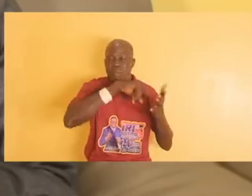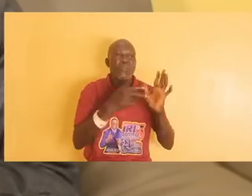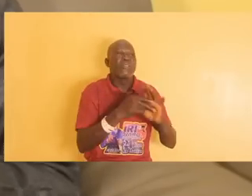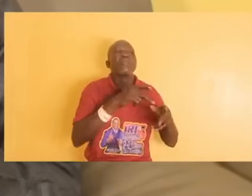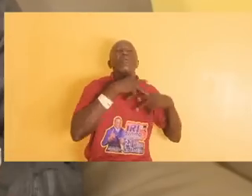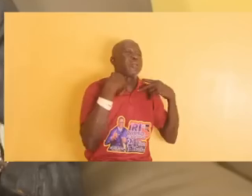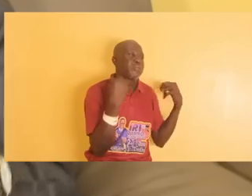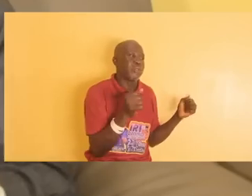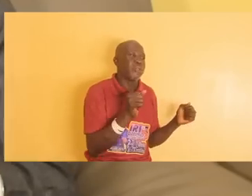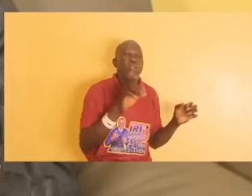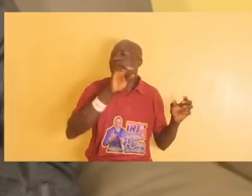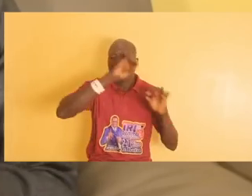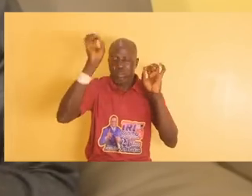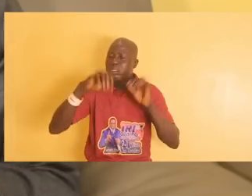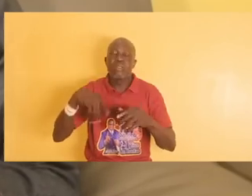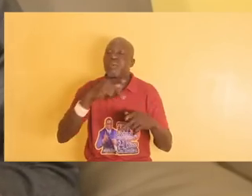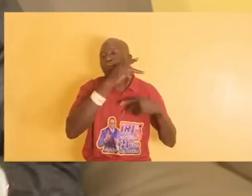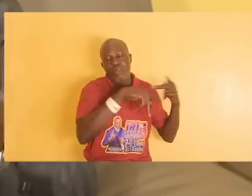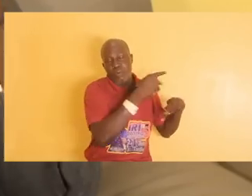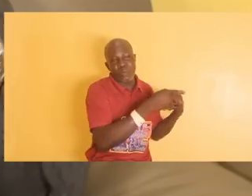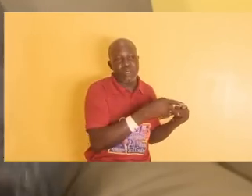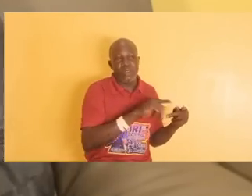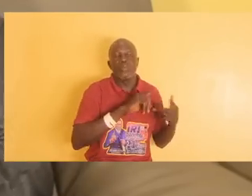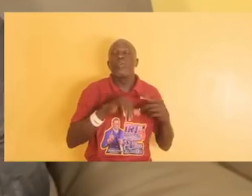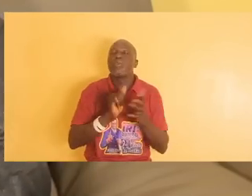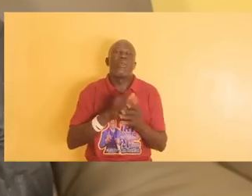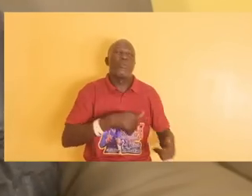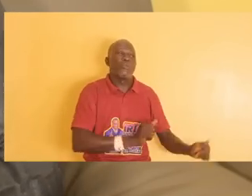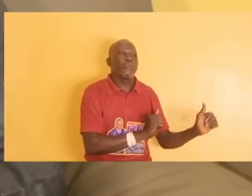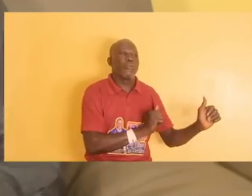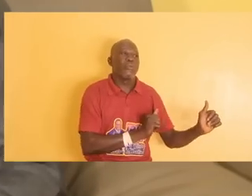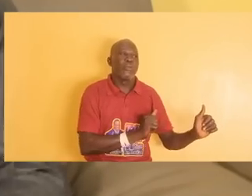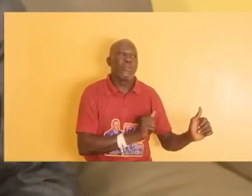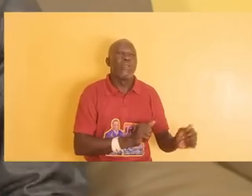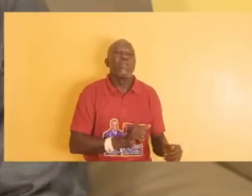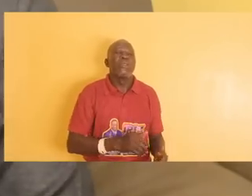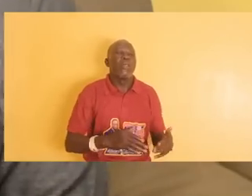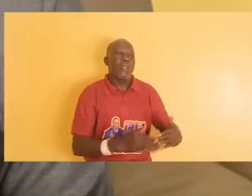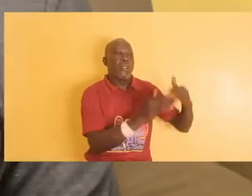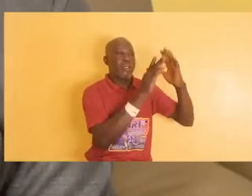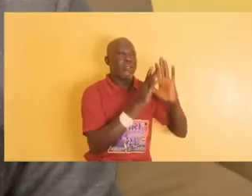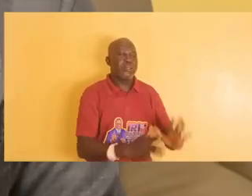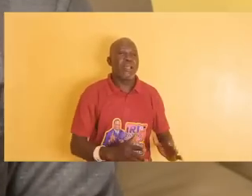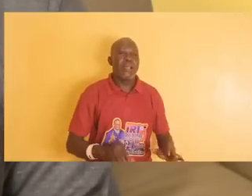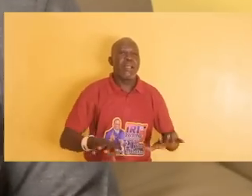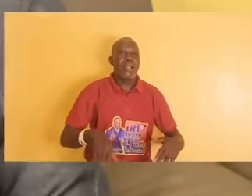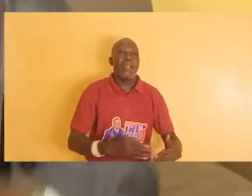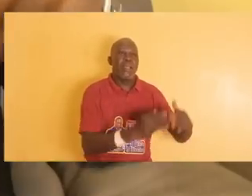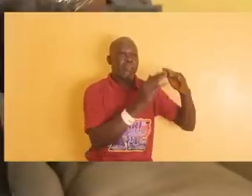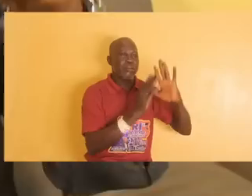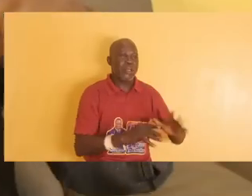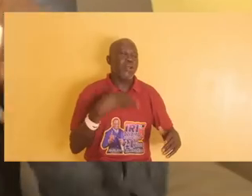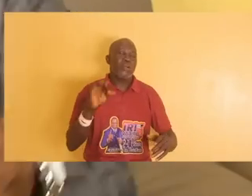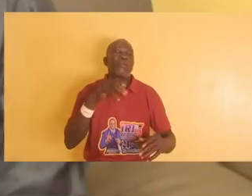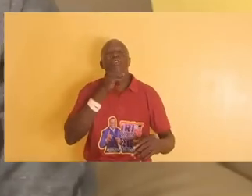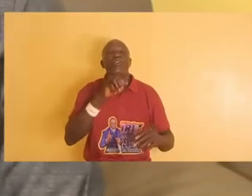He don't mention pastor. One daru kwa one wole. He don't mention prophet. Oto wa kwa apostle. Before he taught apostle. A lagba ijo. Elders of the church that you're talking about.